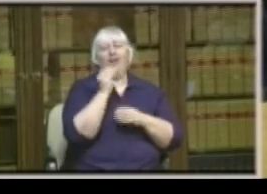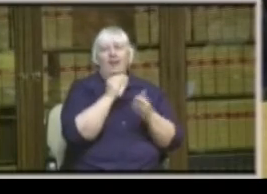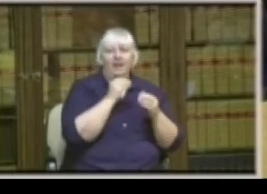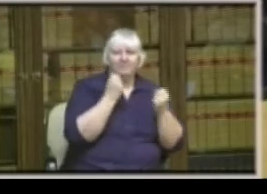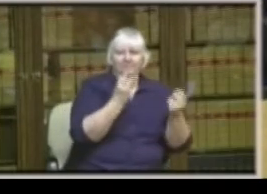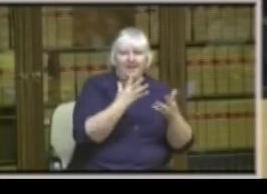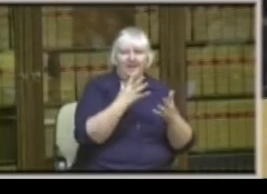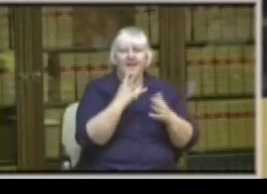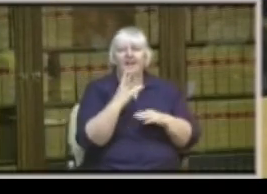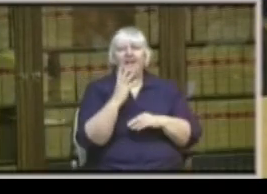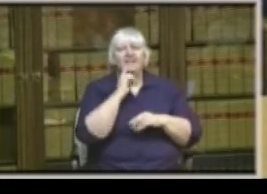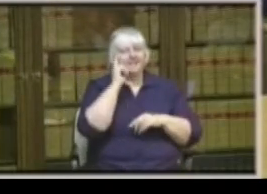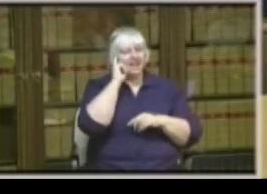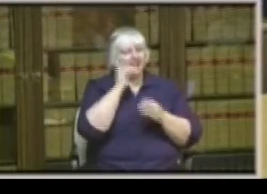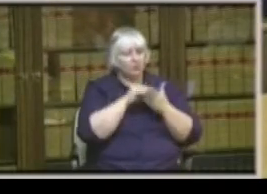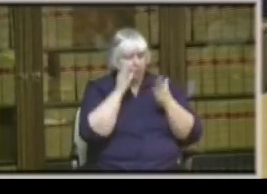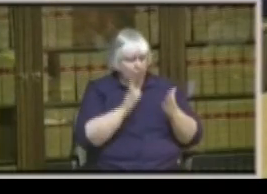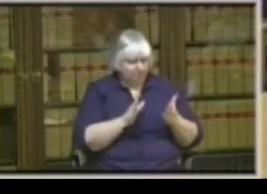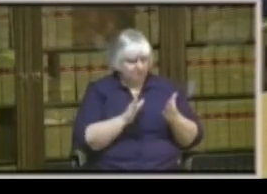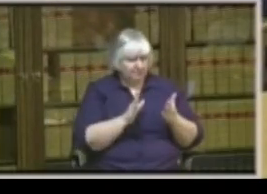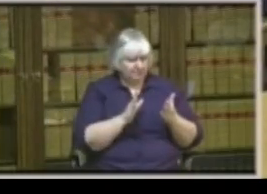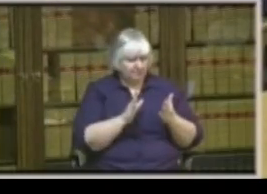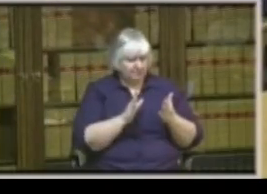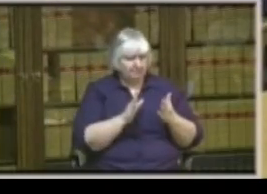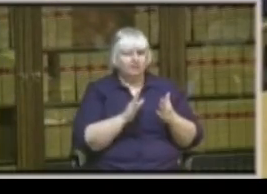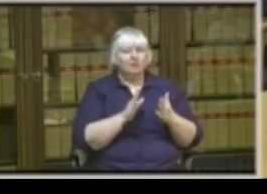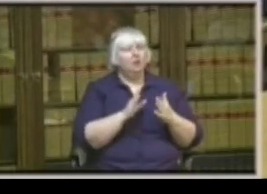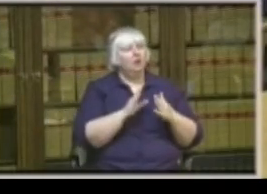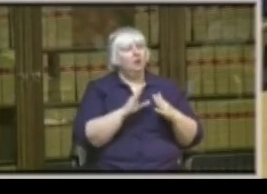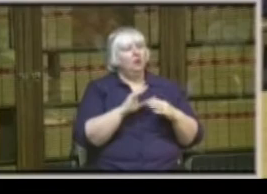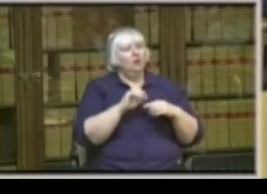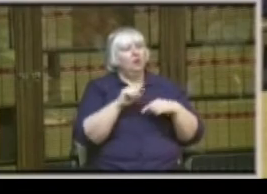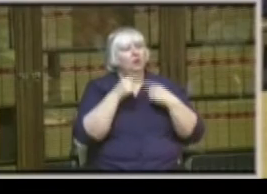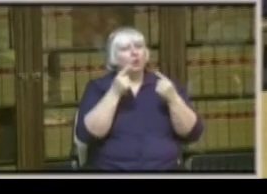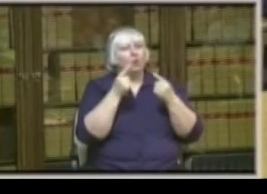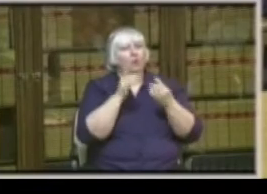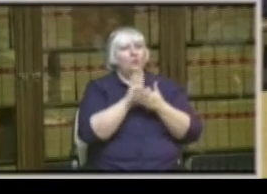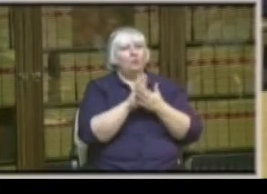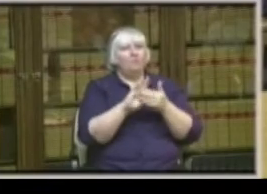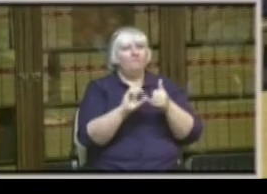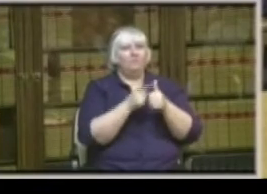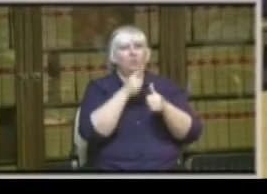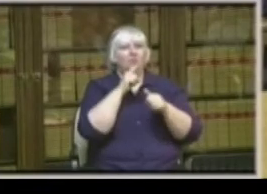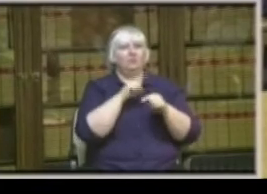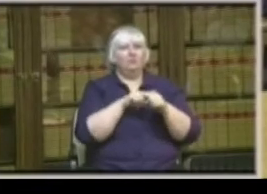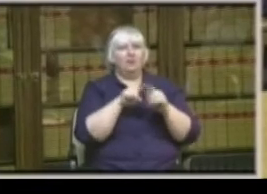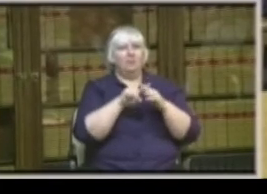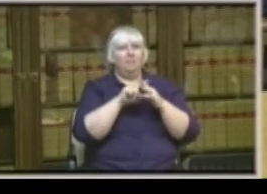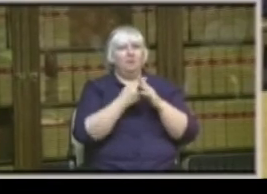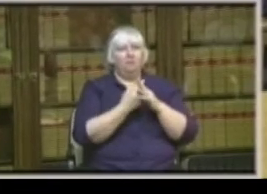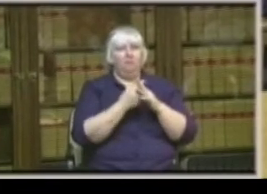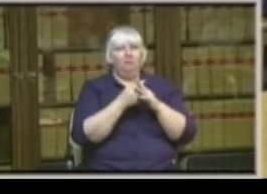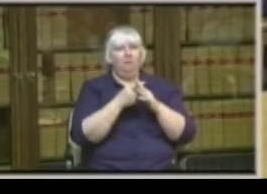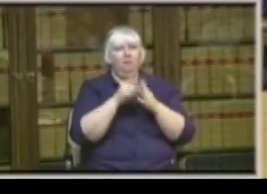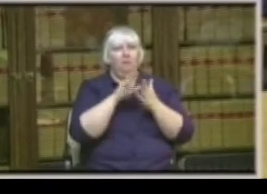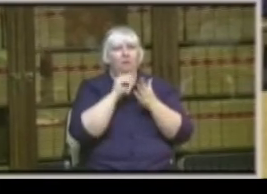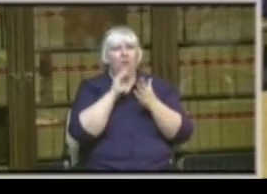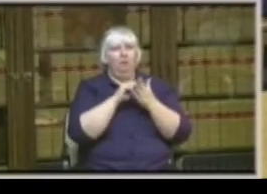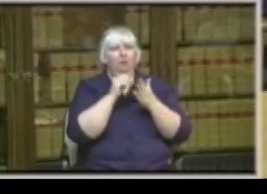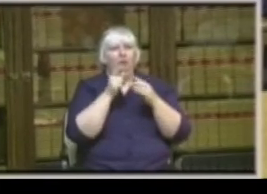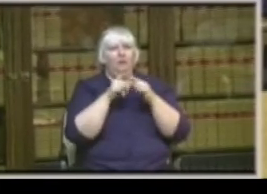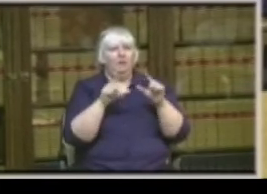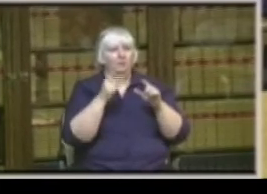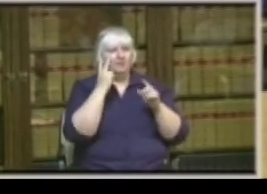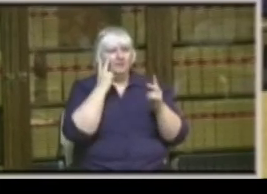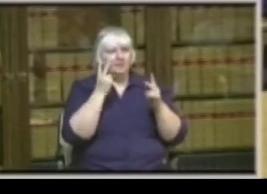many of the deaf students go into school for the first time, either mainstreamed or at a deaf school, and they start